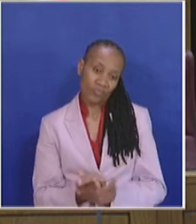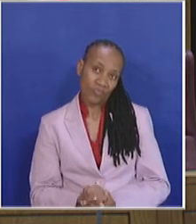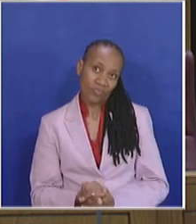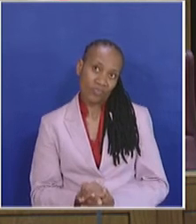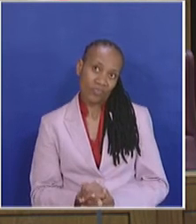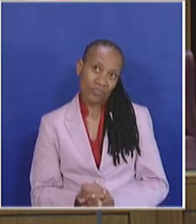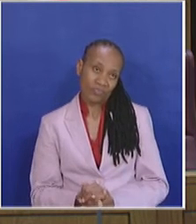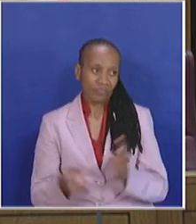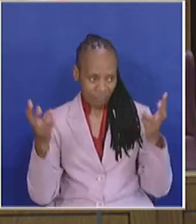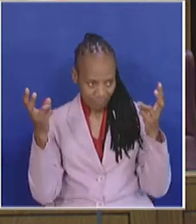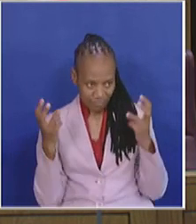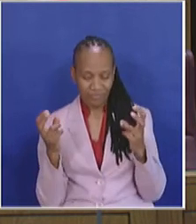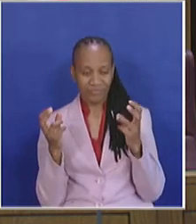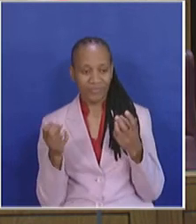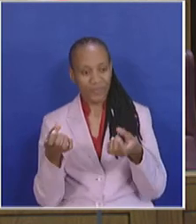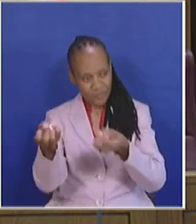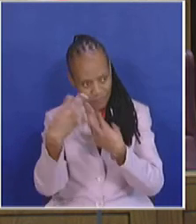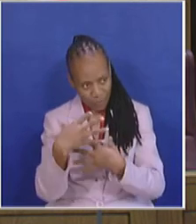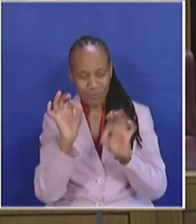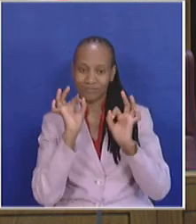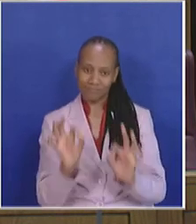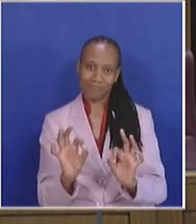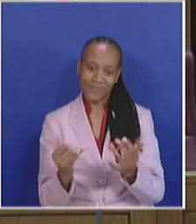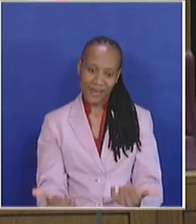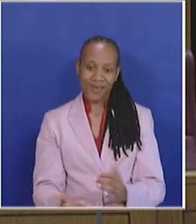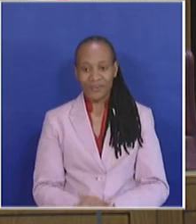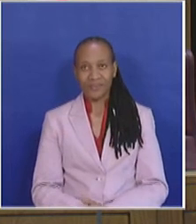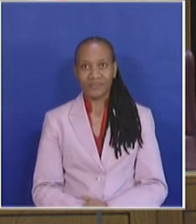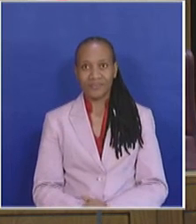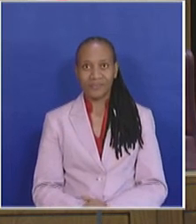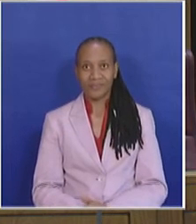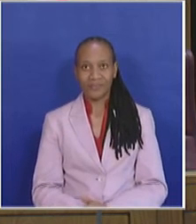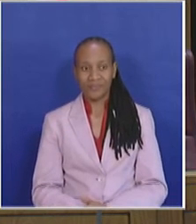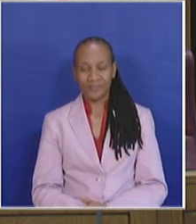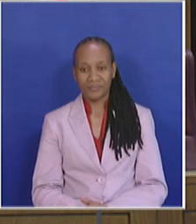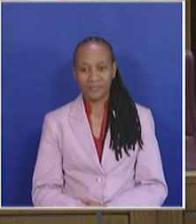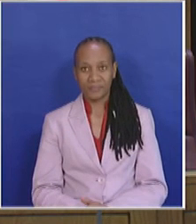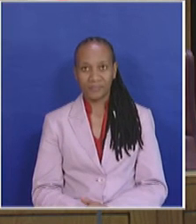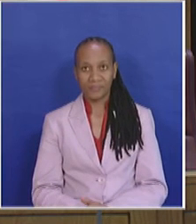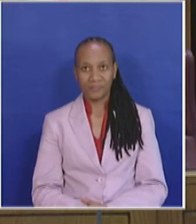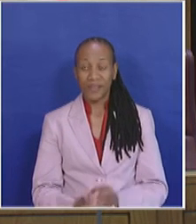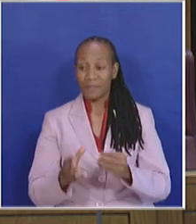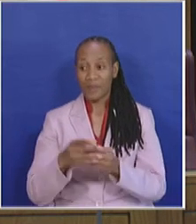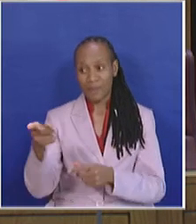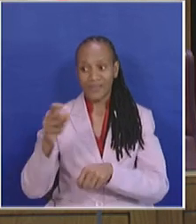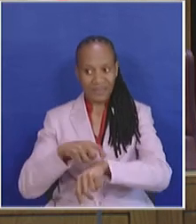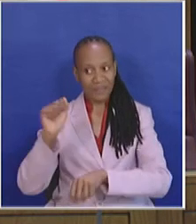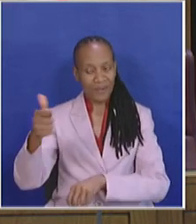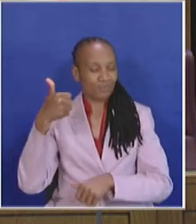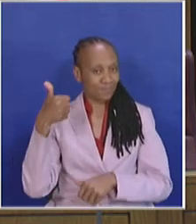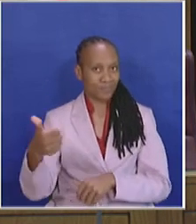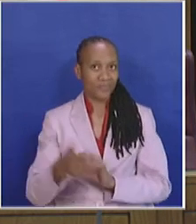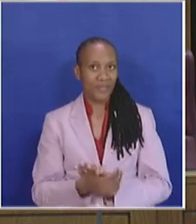I'm told it is. Honorable Lund, you are having a very good time, dear honorable member.